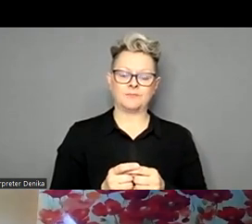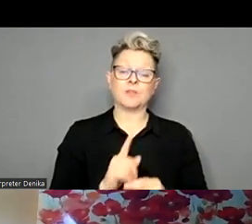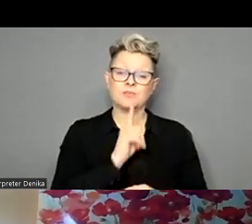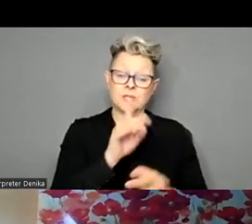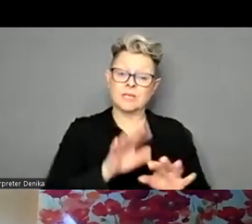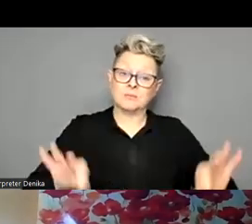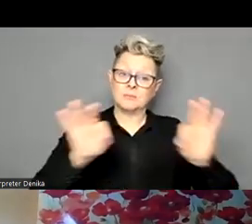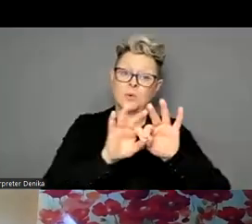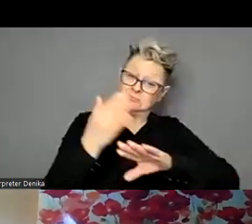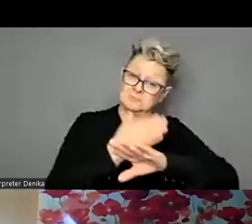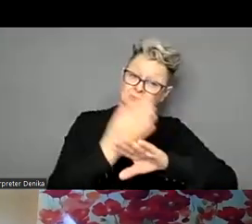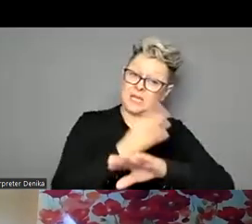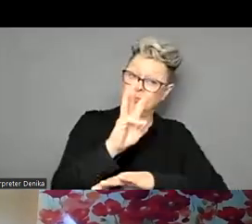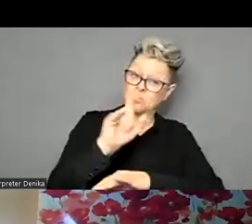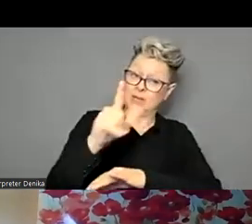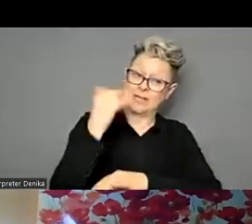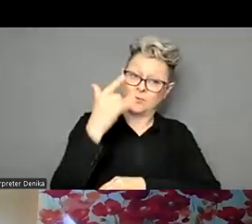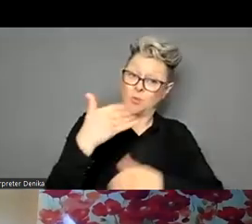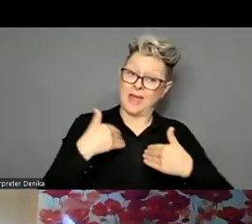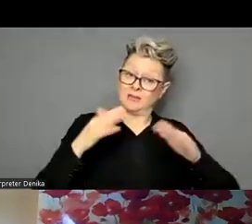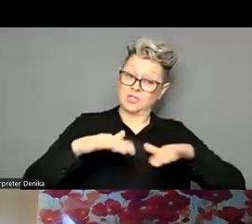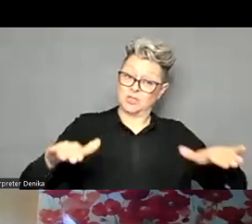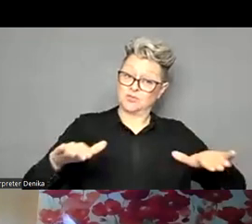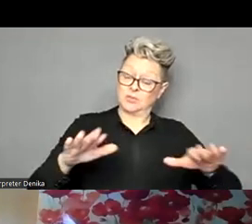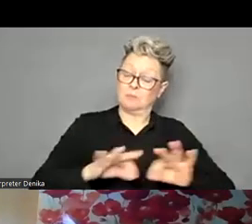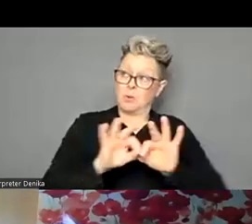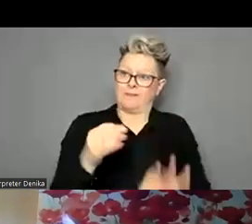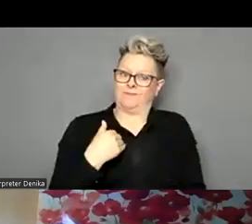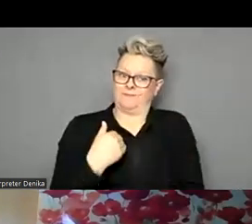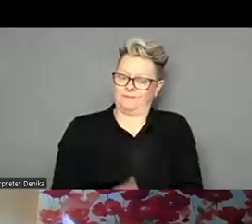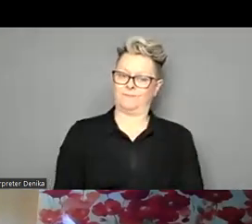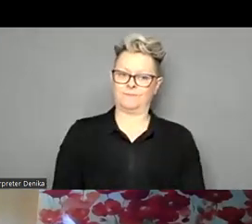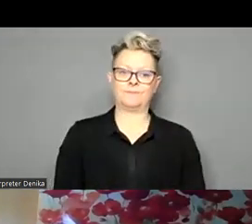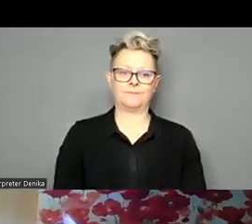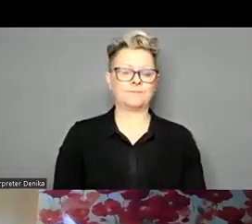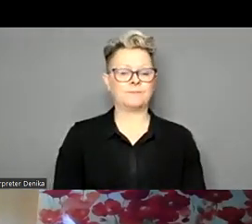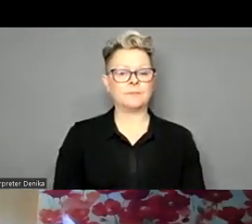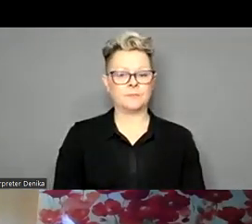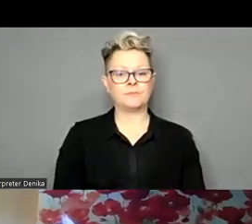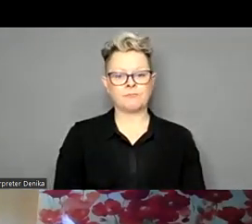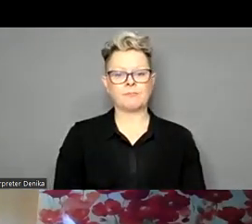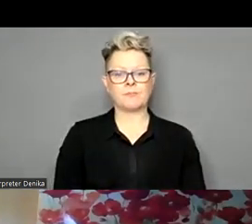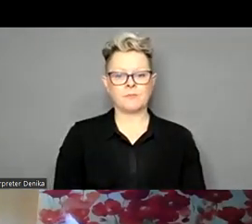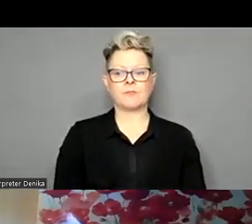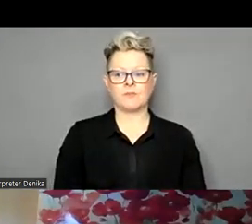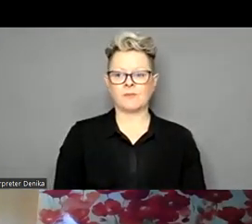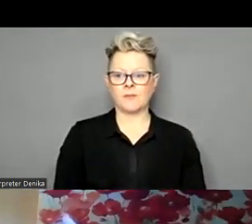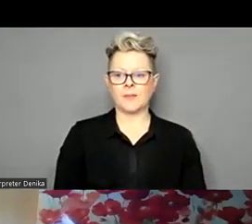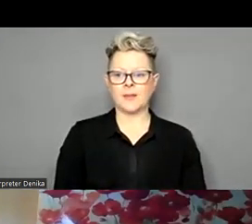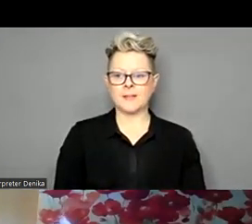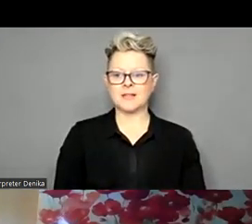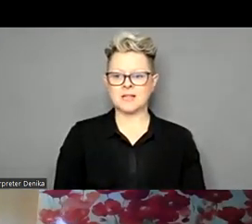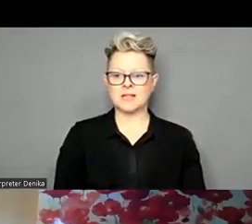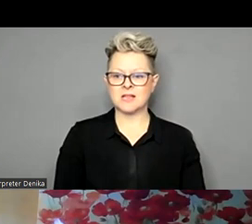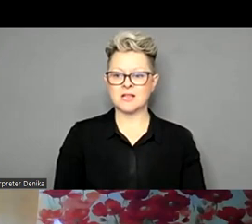have a will in place. If you have children, then those are certainly, there are some specific considerations that you might want